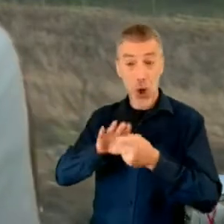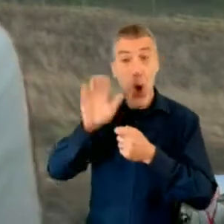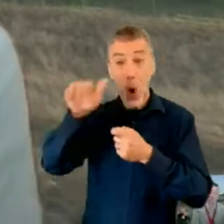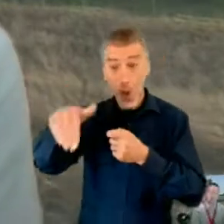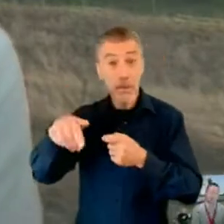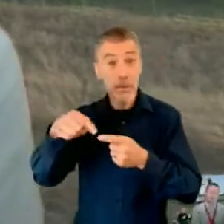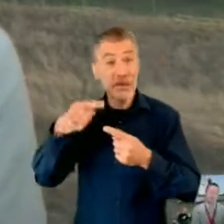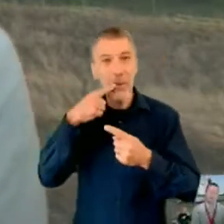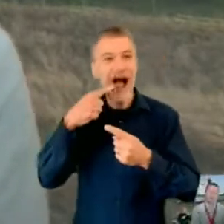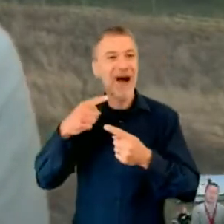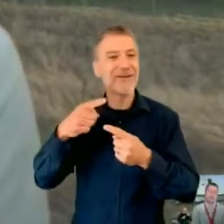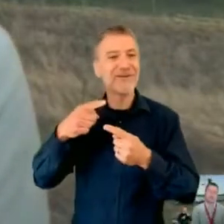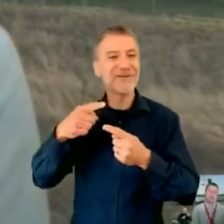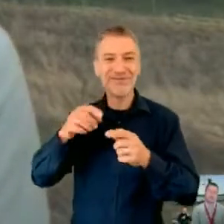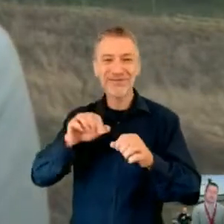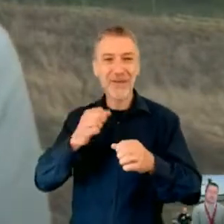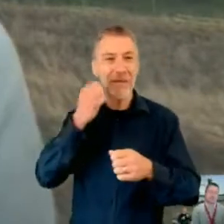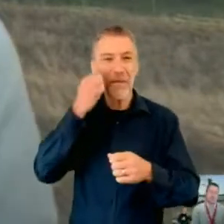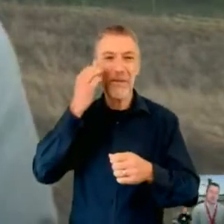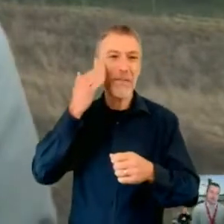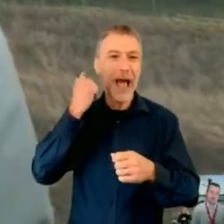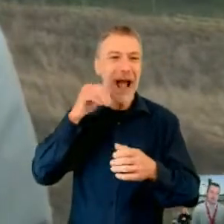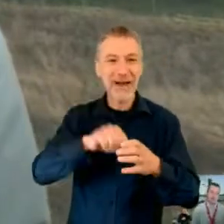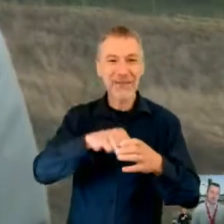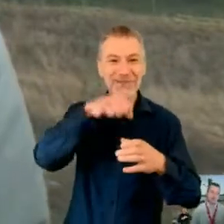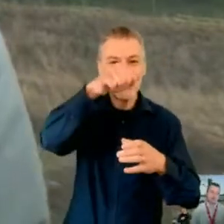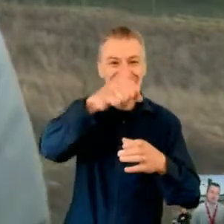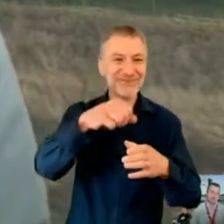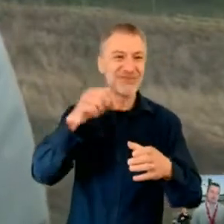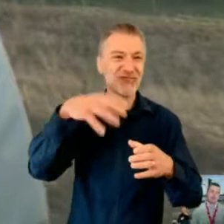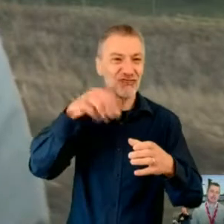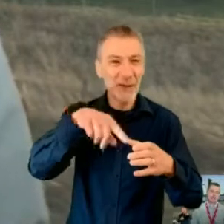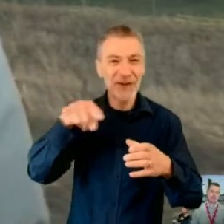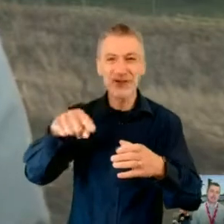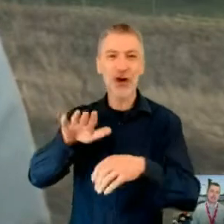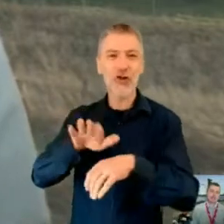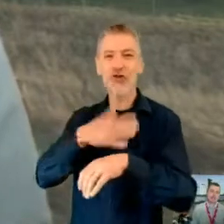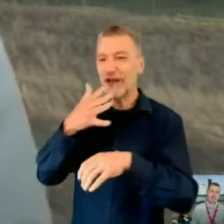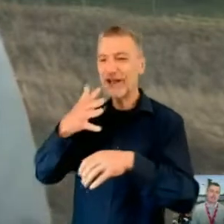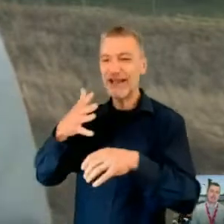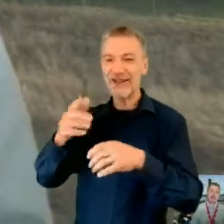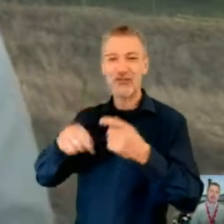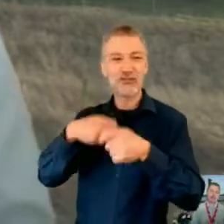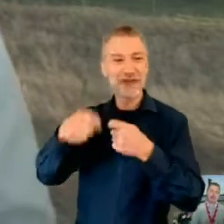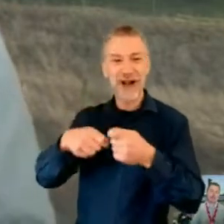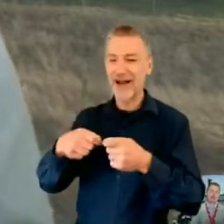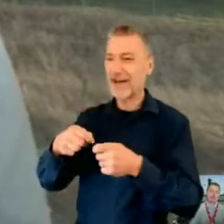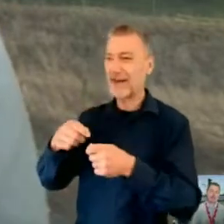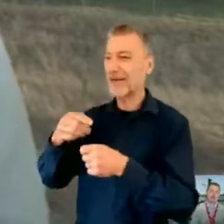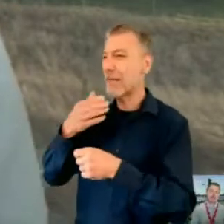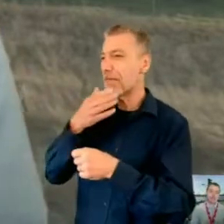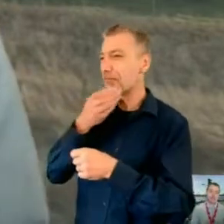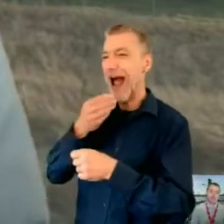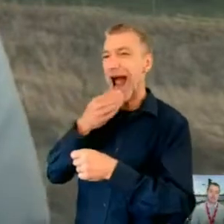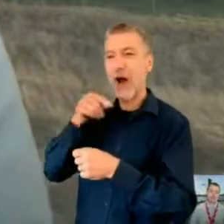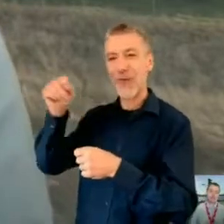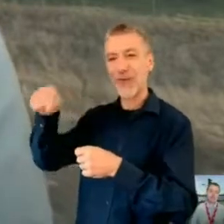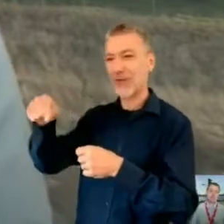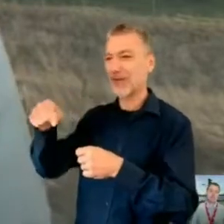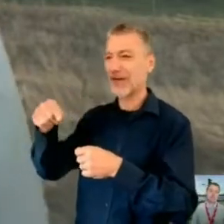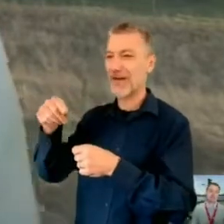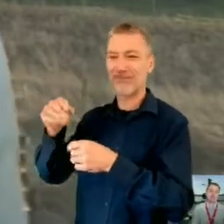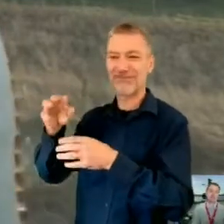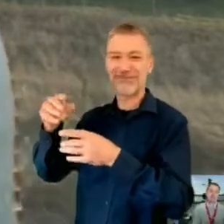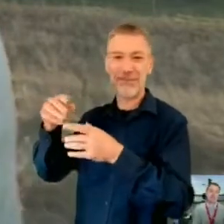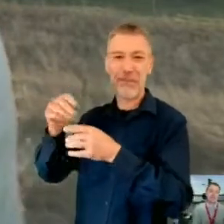bin you have for different materials. But actually, because our route covers from King's Cross all the way to Edinburgh, Aberdeen and Inverness, we cover lots of local